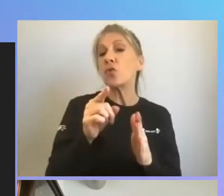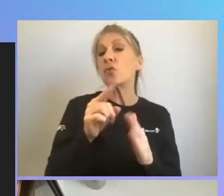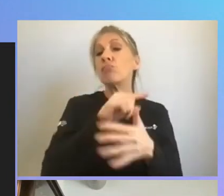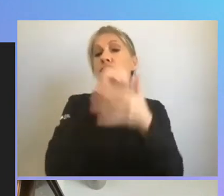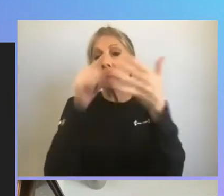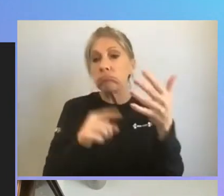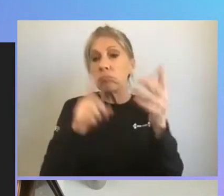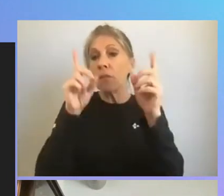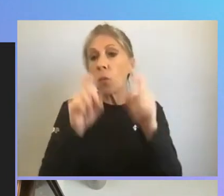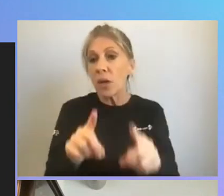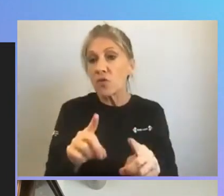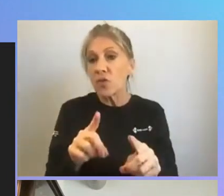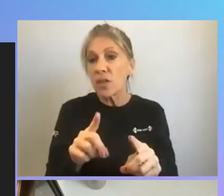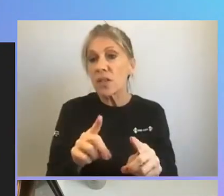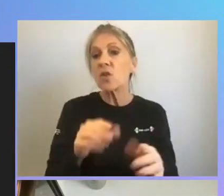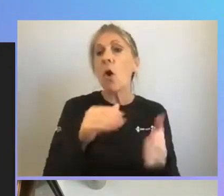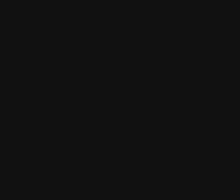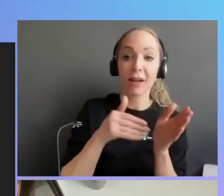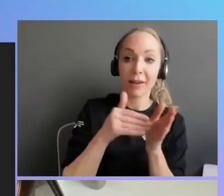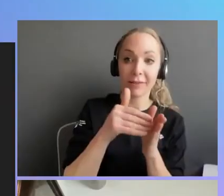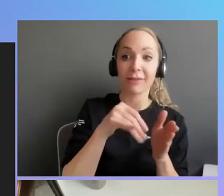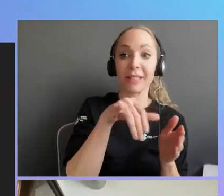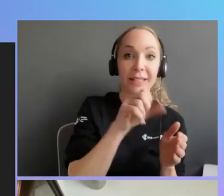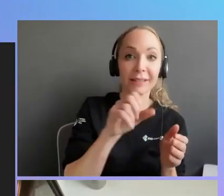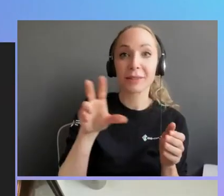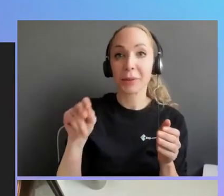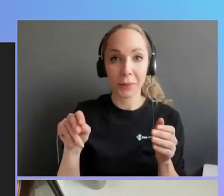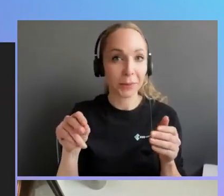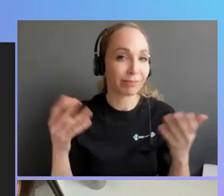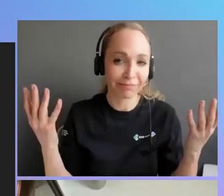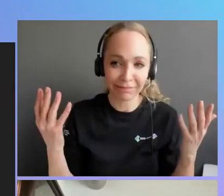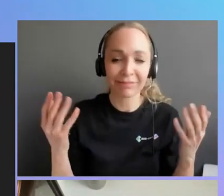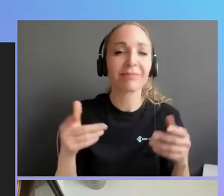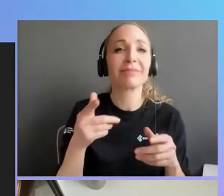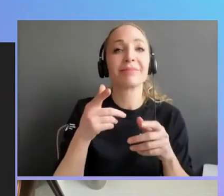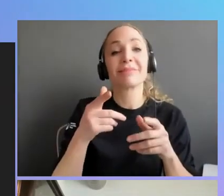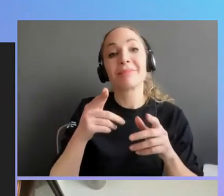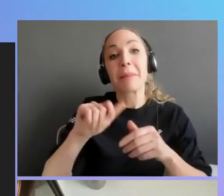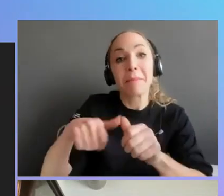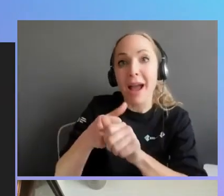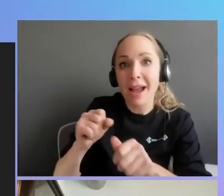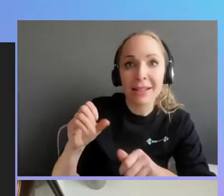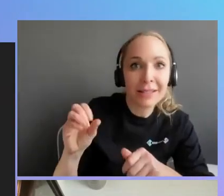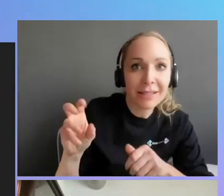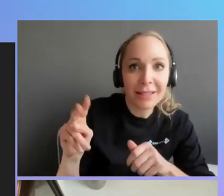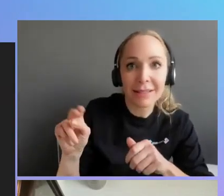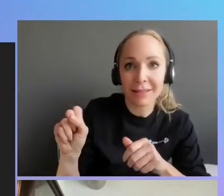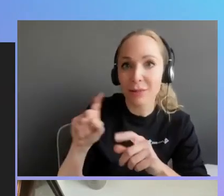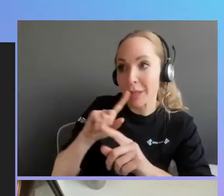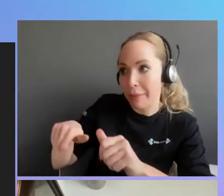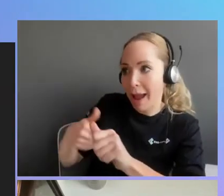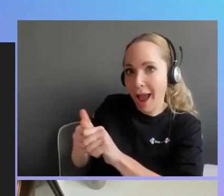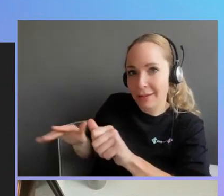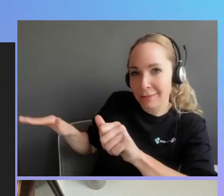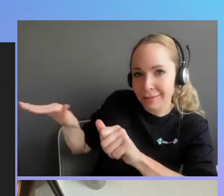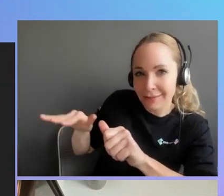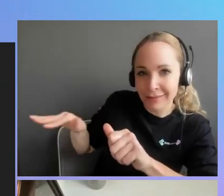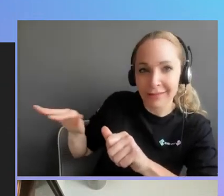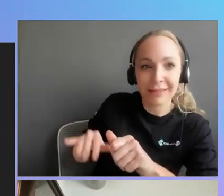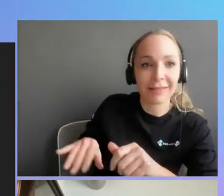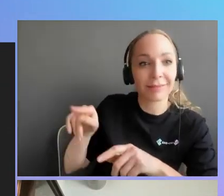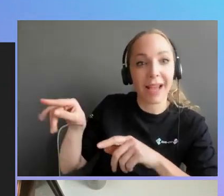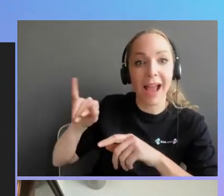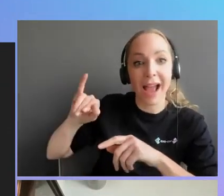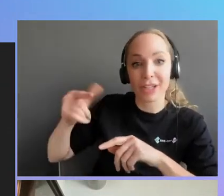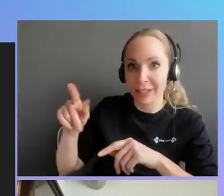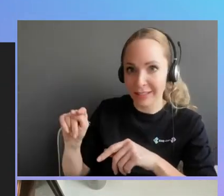questions, often yes or no. And behind the scenes, under the hood, the IGTs do the heavy lifting and help you arrive